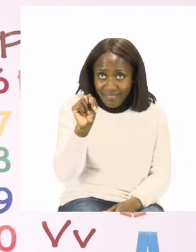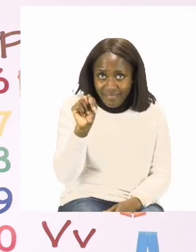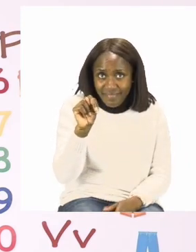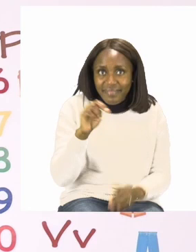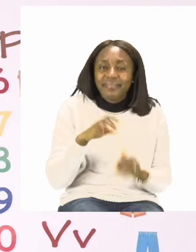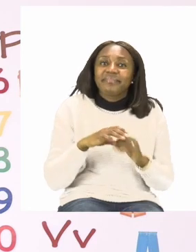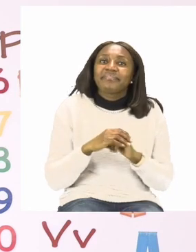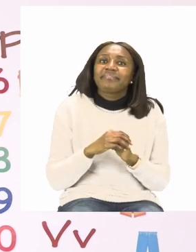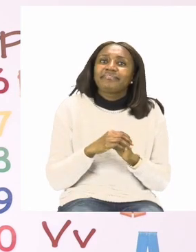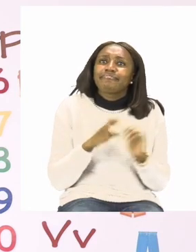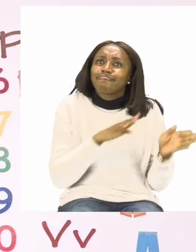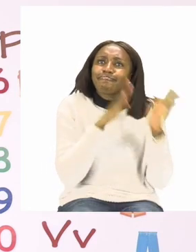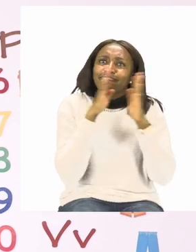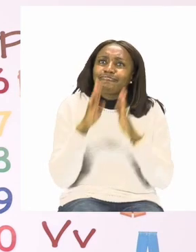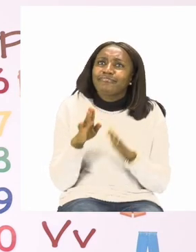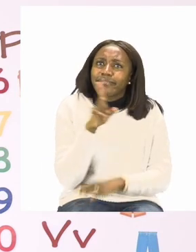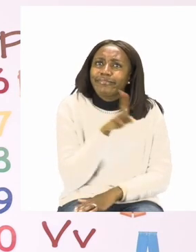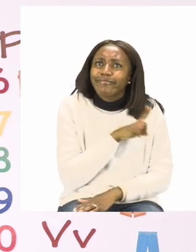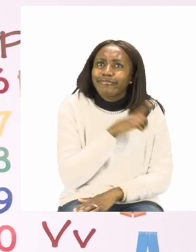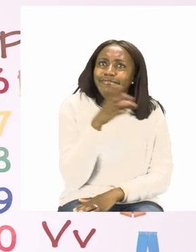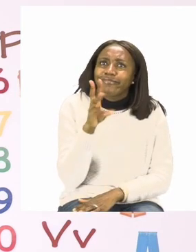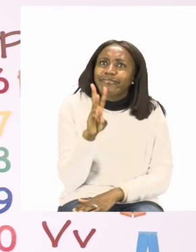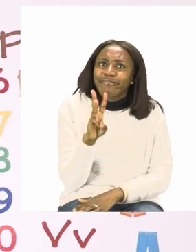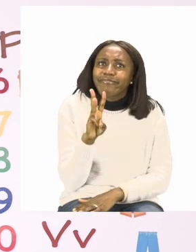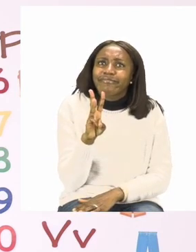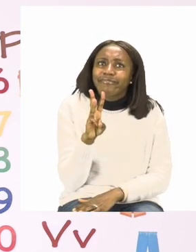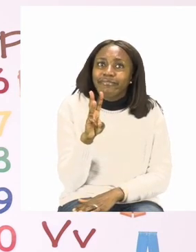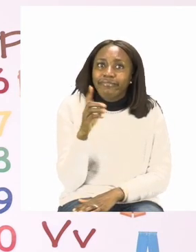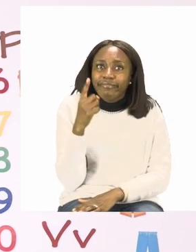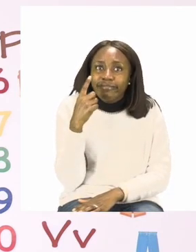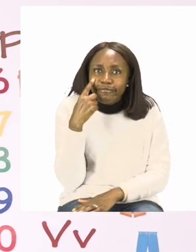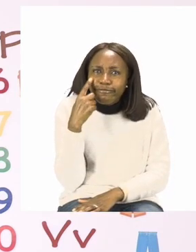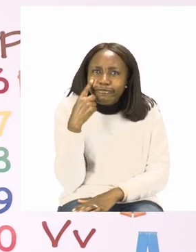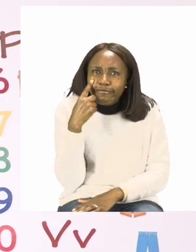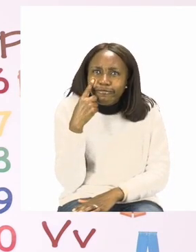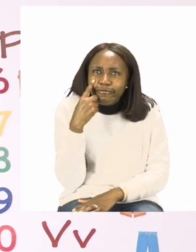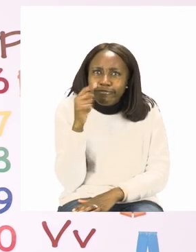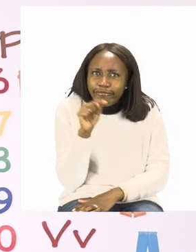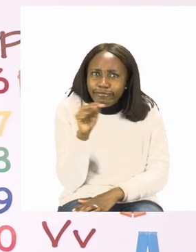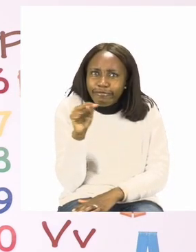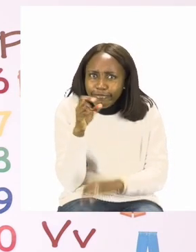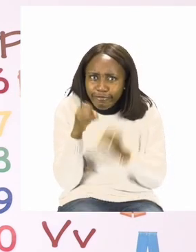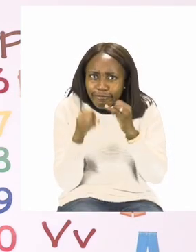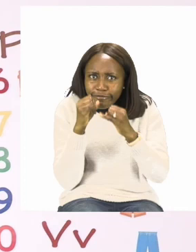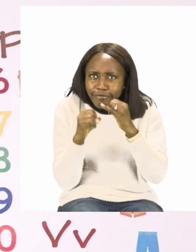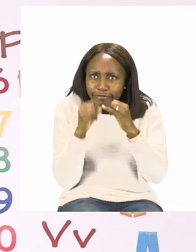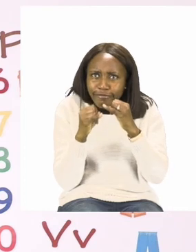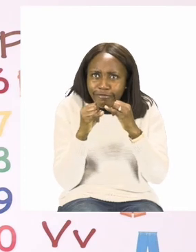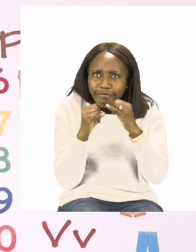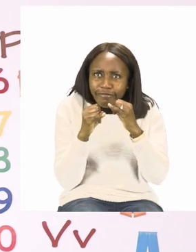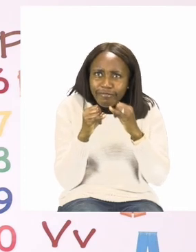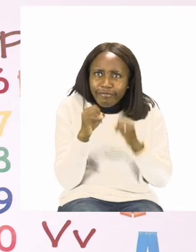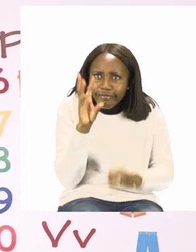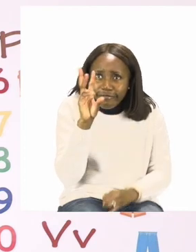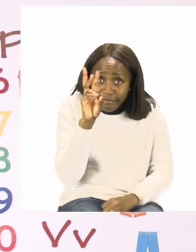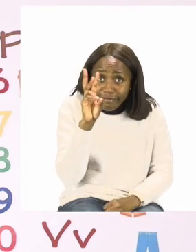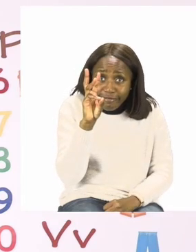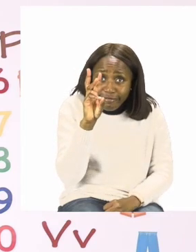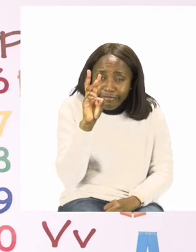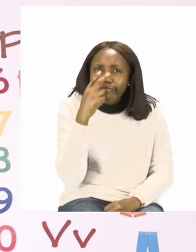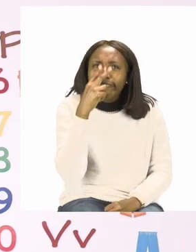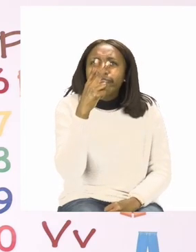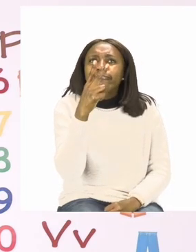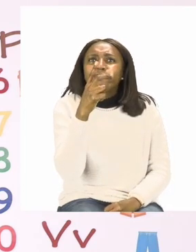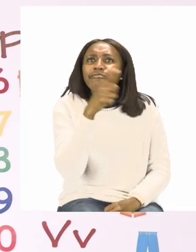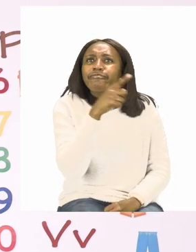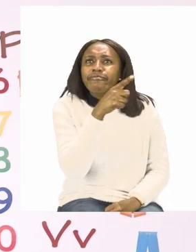The next one is 16. We need to look at the digit 6. Let's try and find